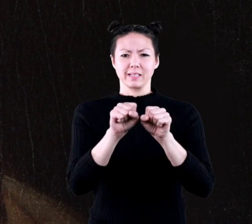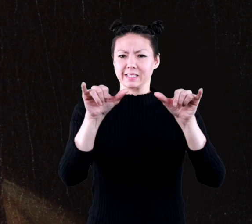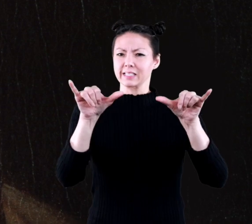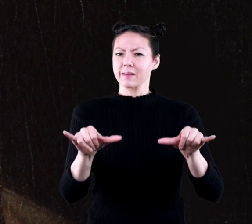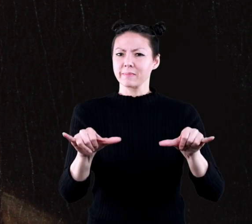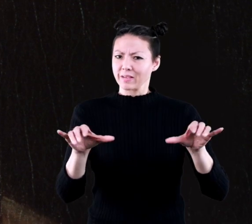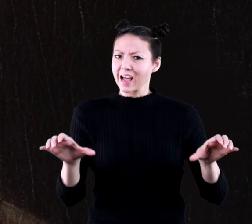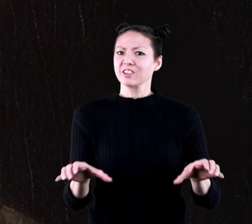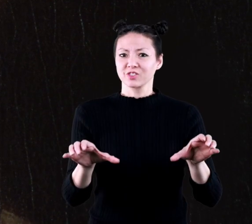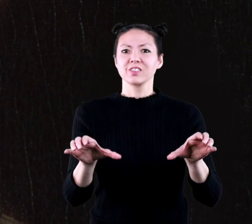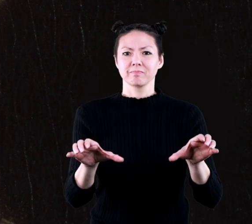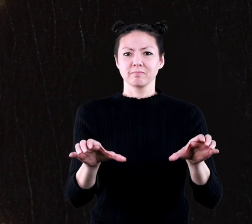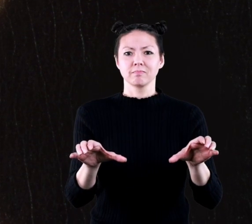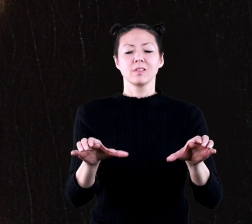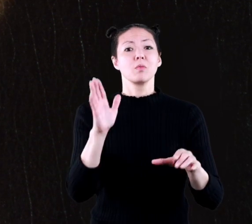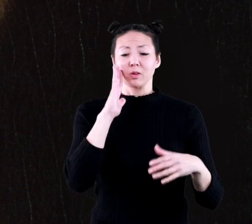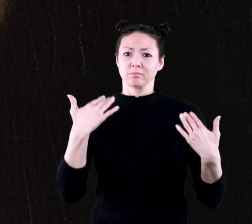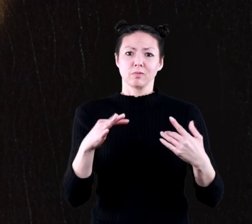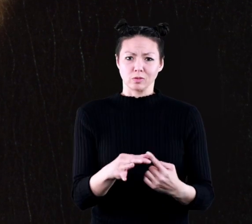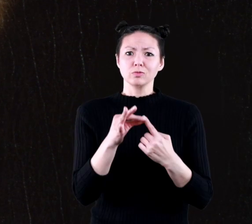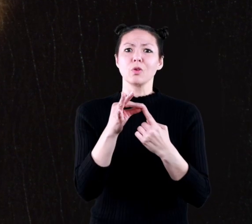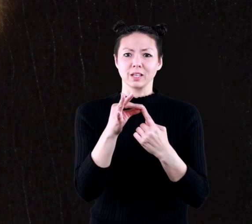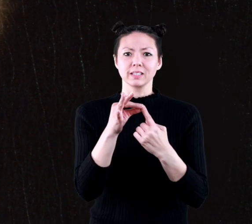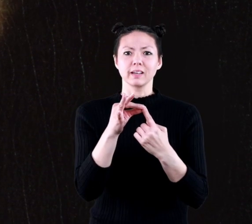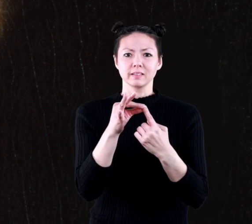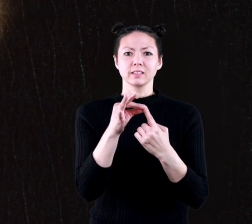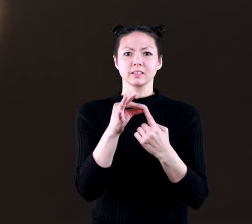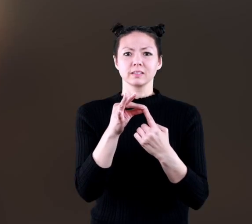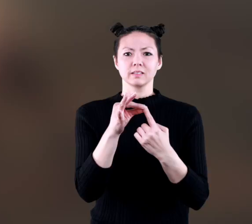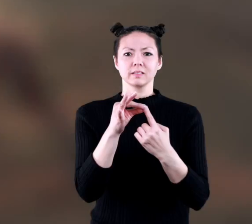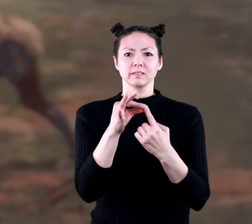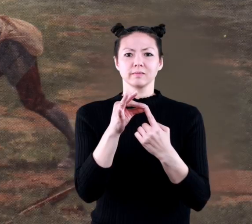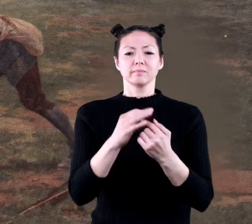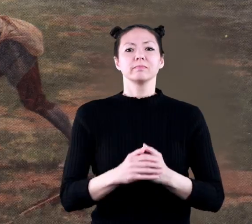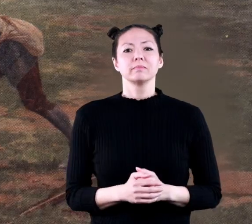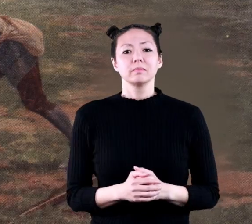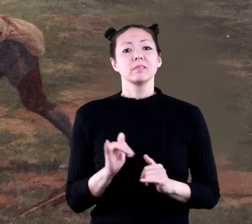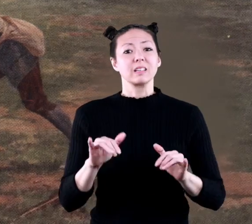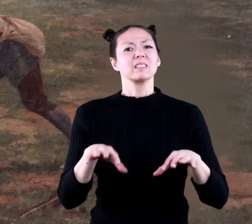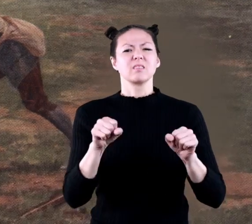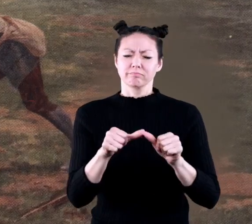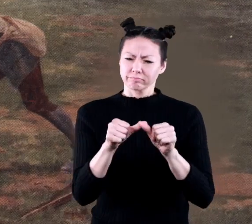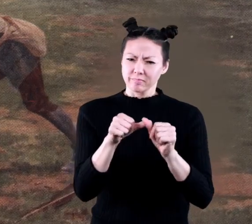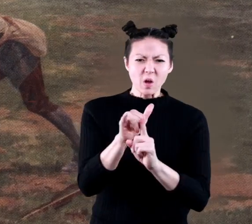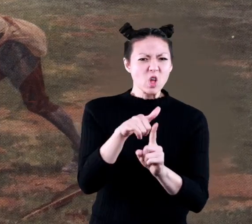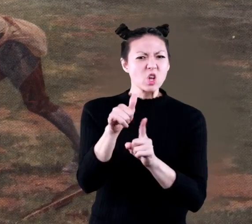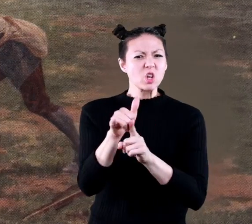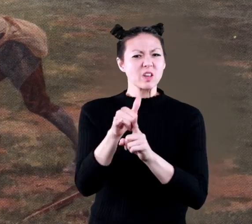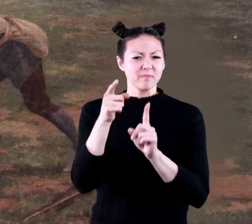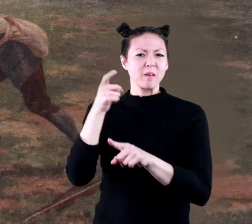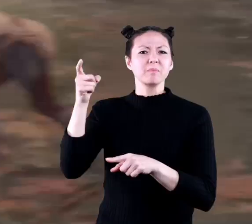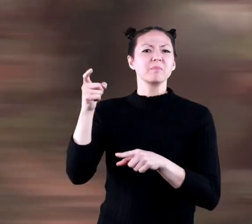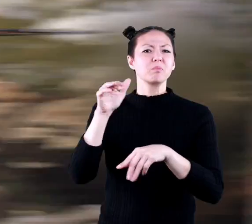same system of action would be an extraordinary feat." It would take the constant